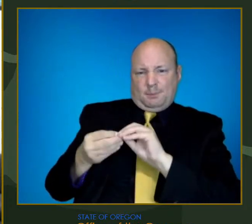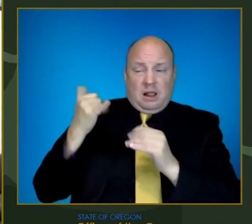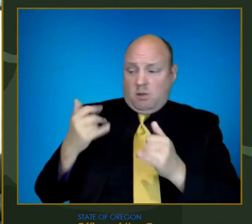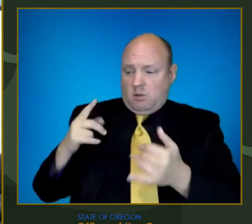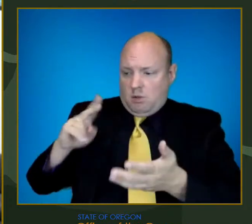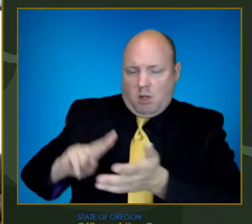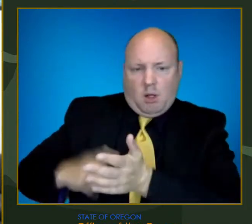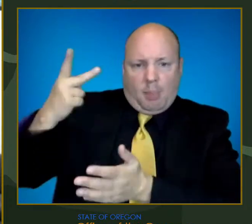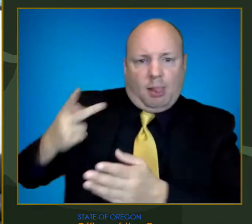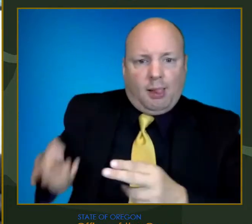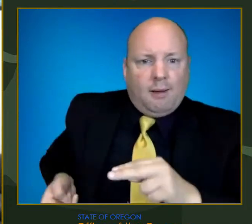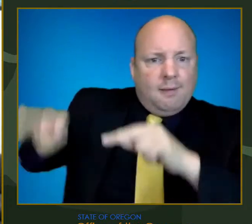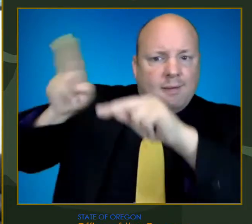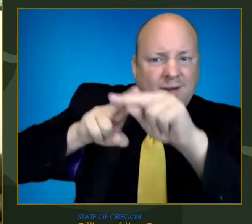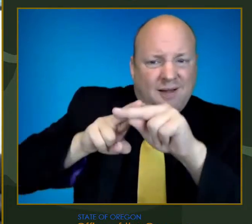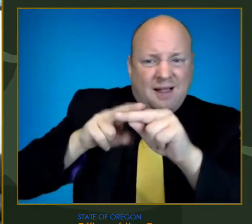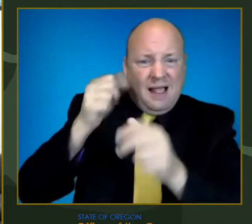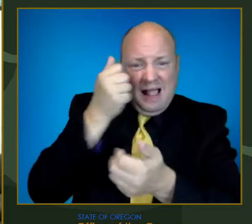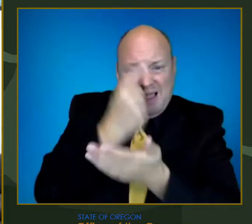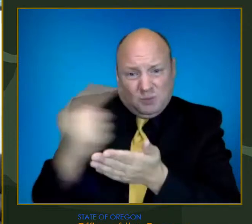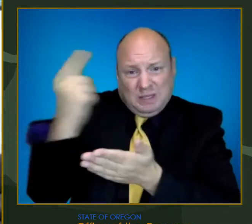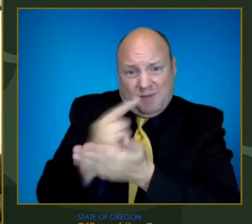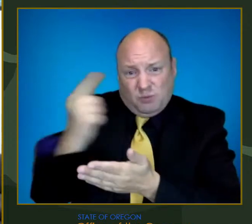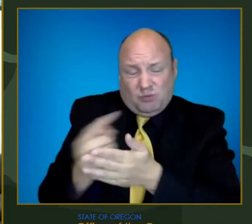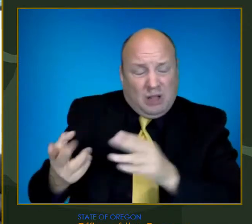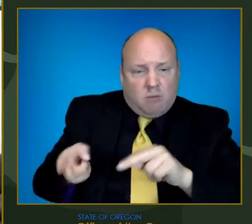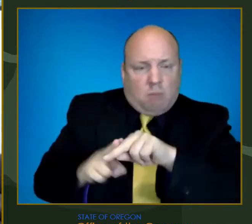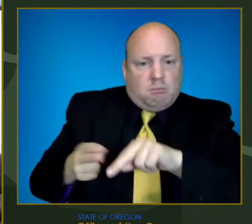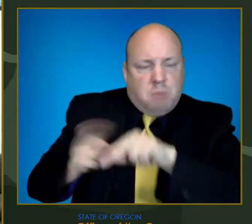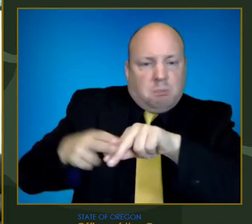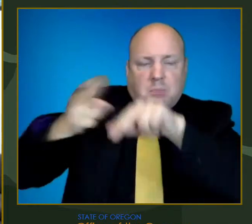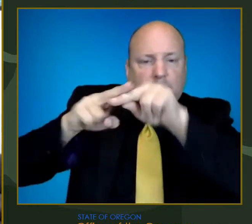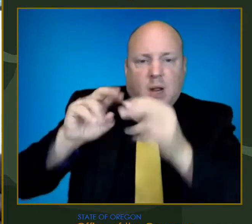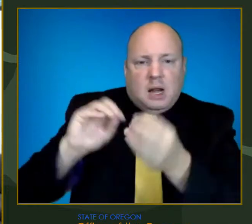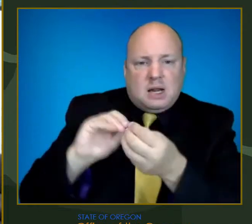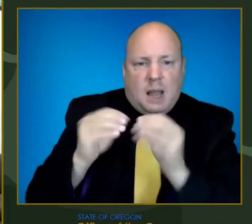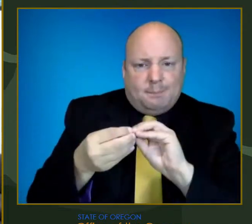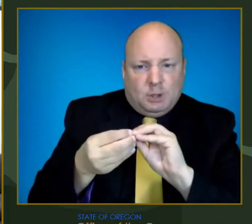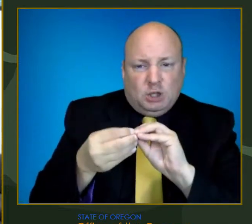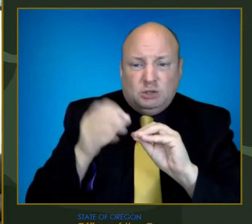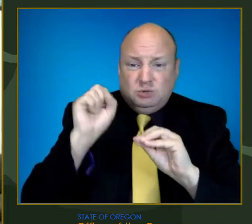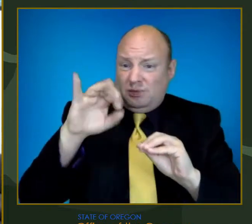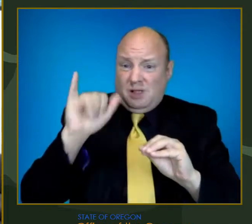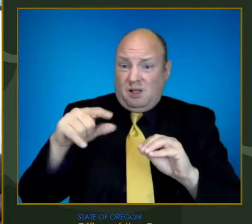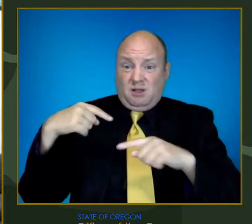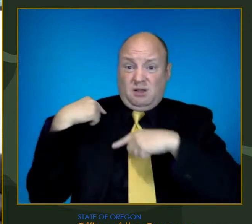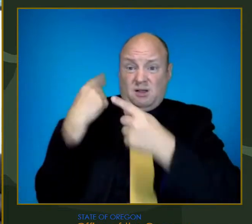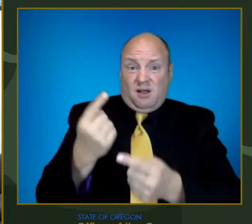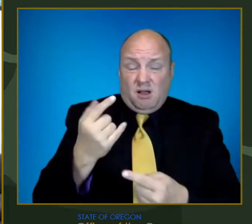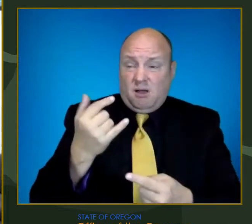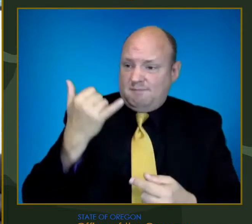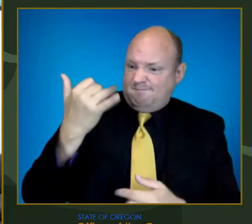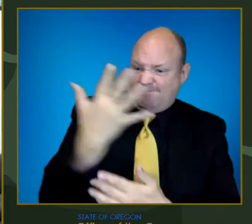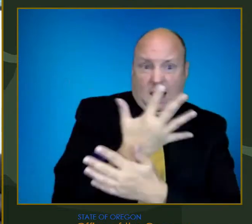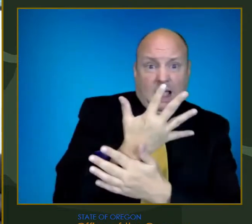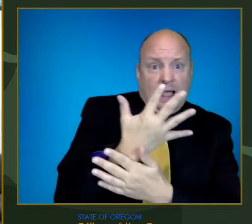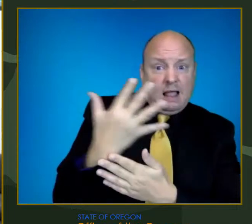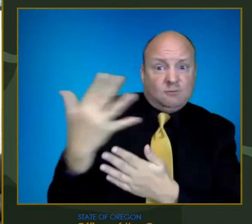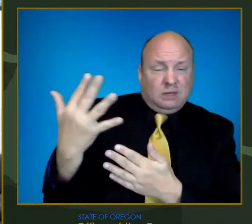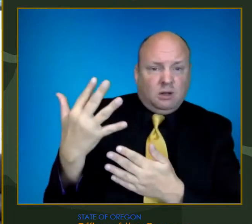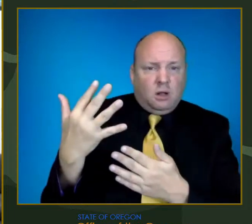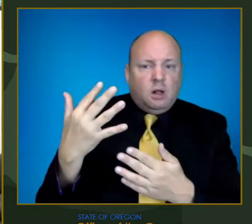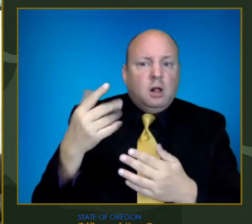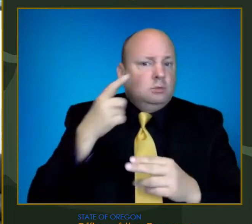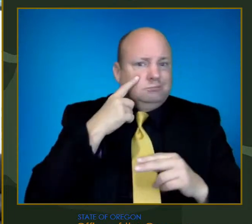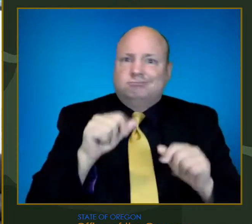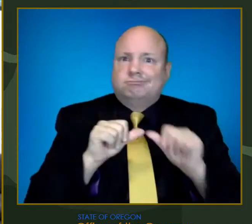increase in 1 week. That total represents the 5th consecutive week of increases. It's the highest weekly figure of the entire